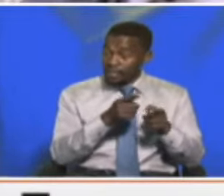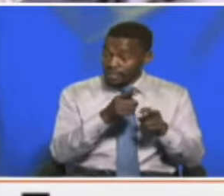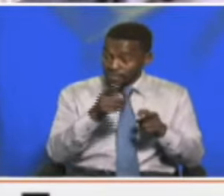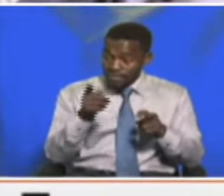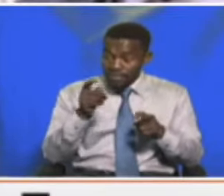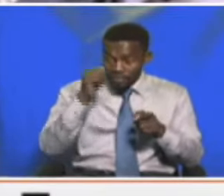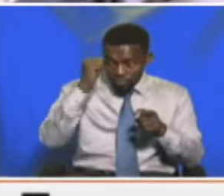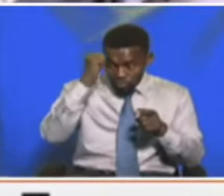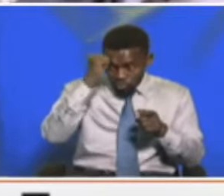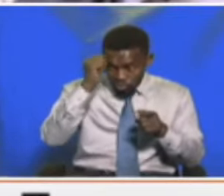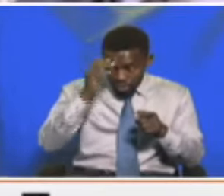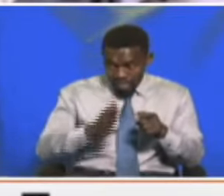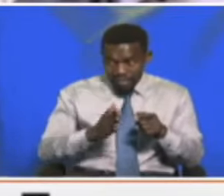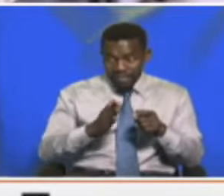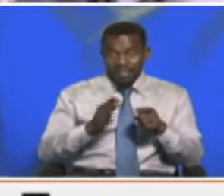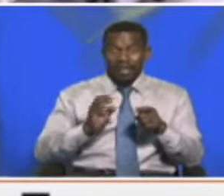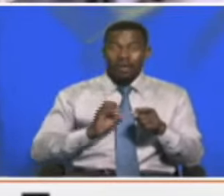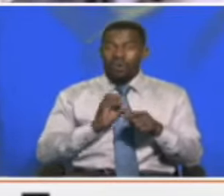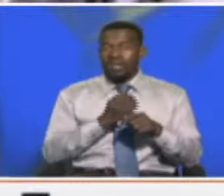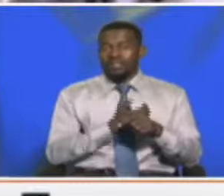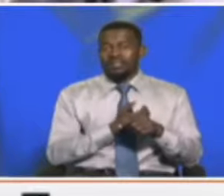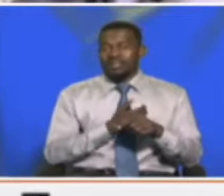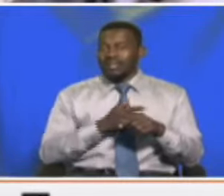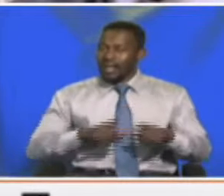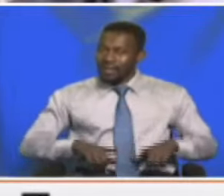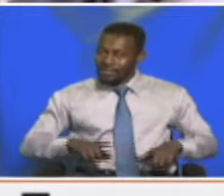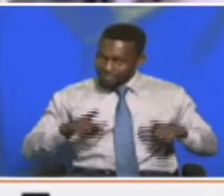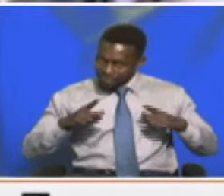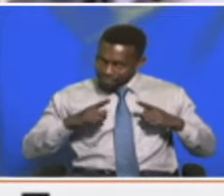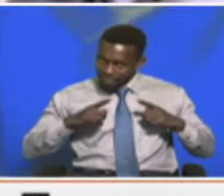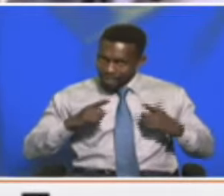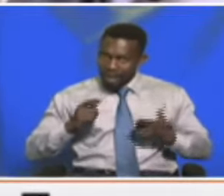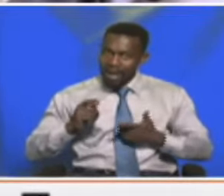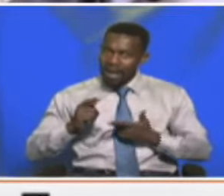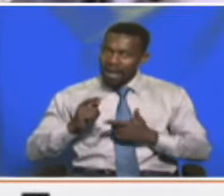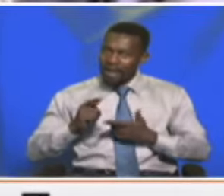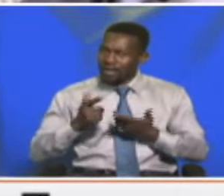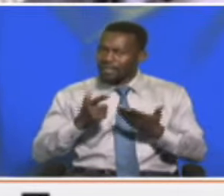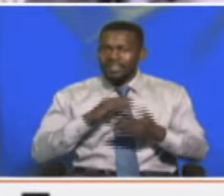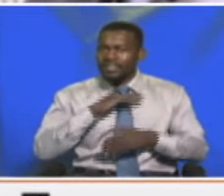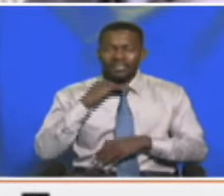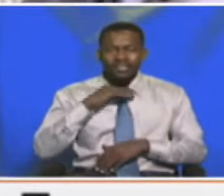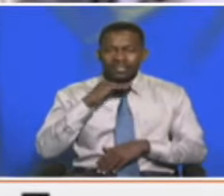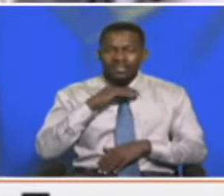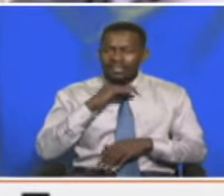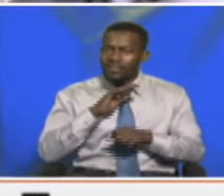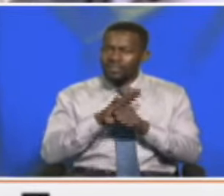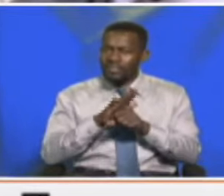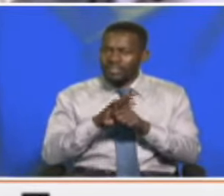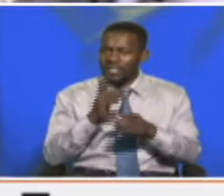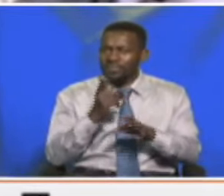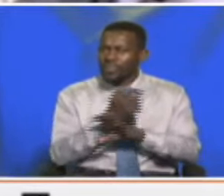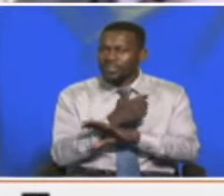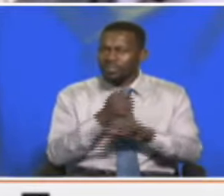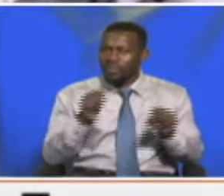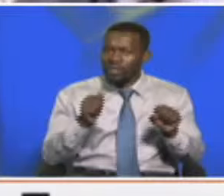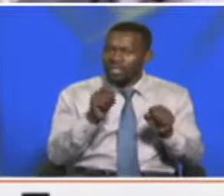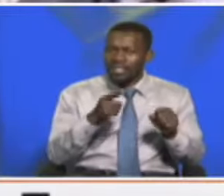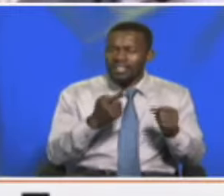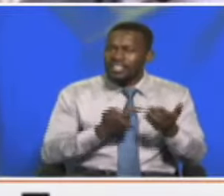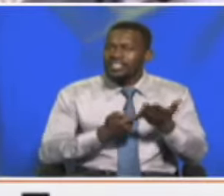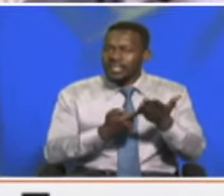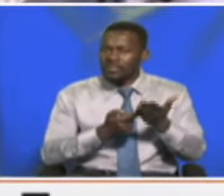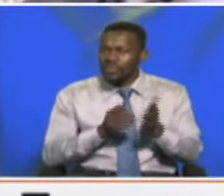and these our lives do matter. Mr. President, these are things which do not need us to come on the table.